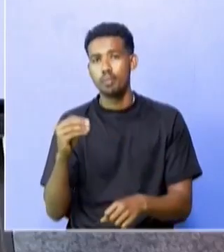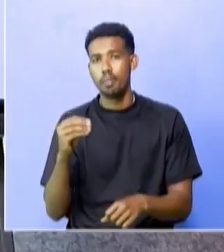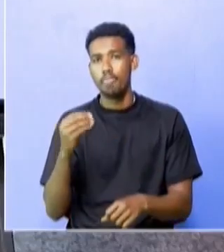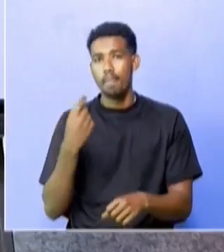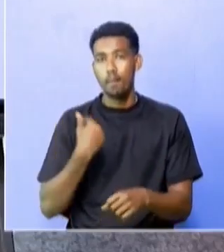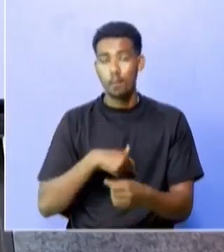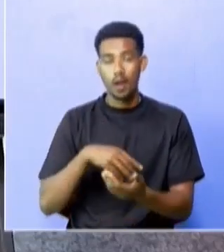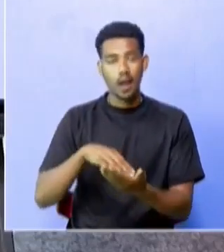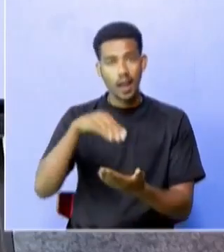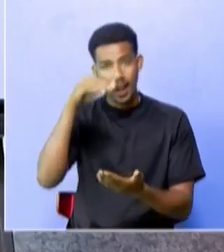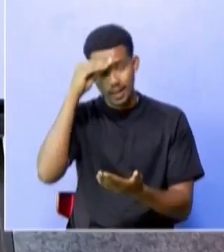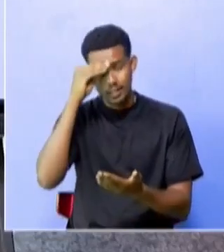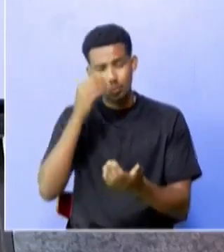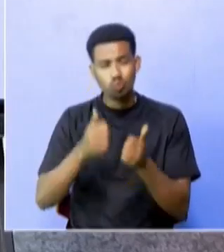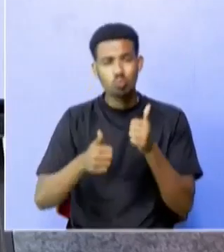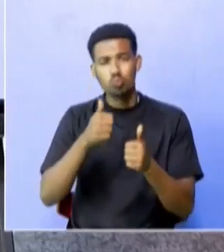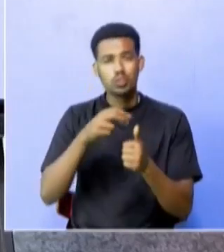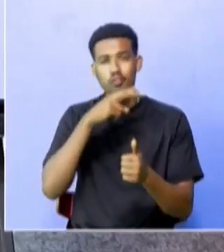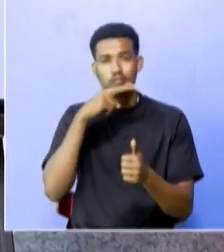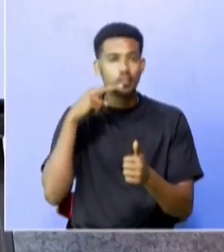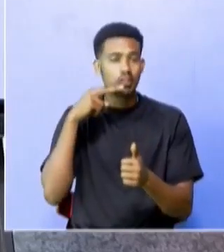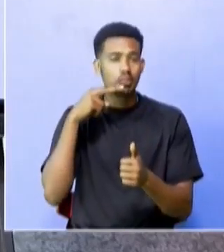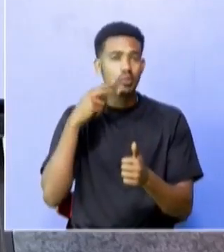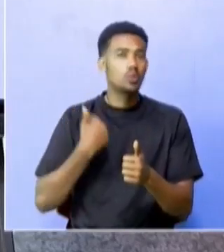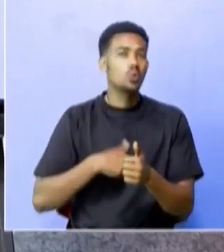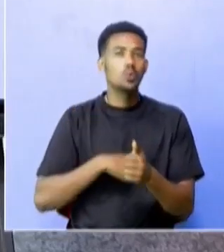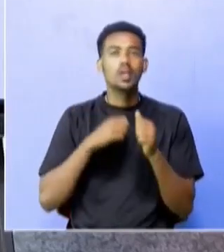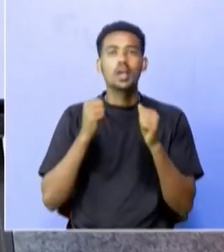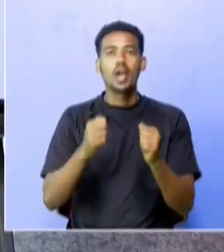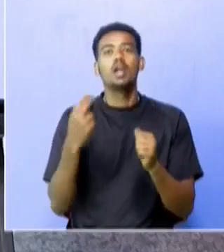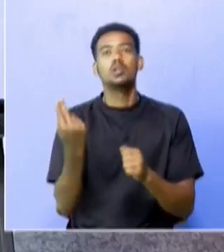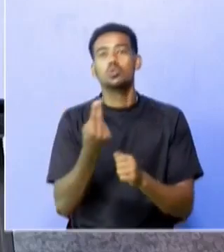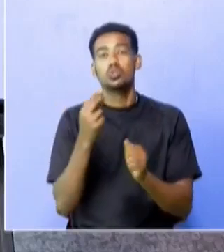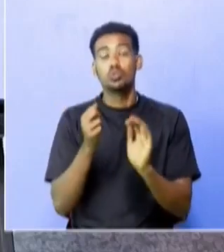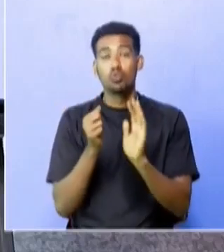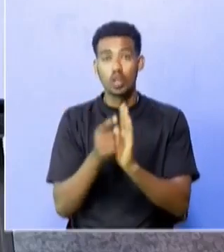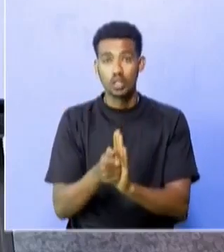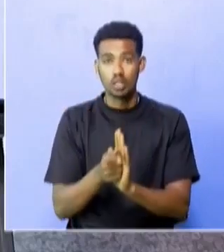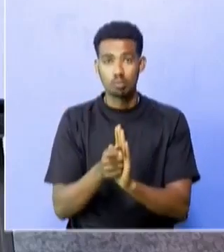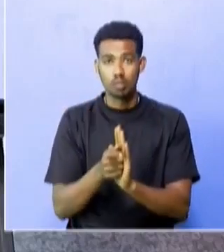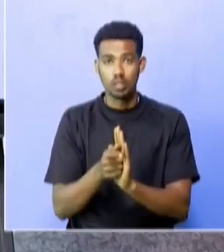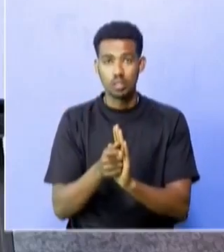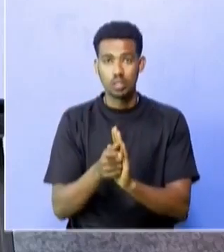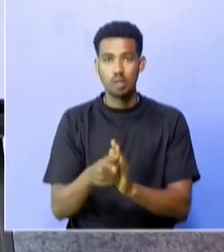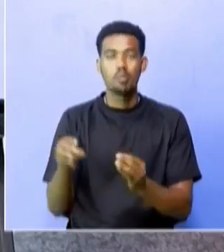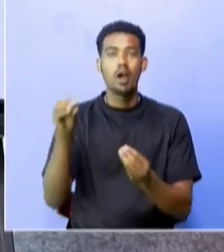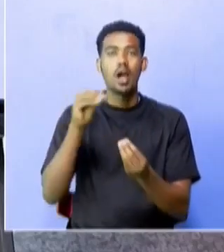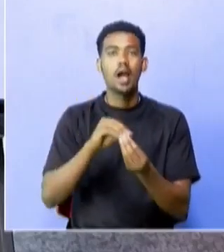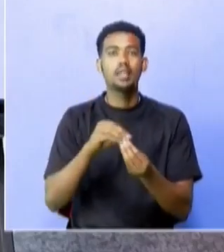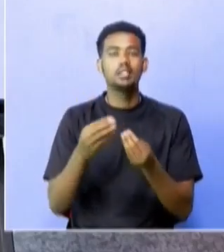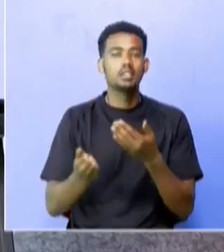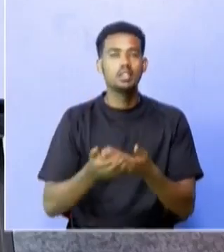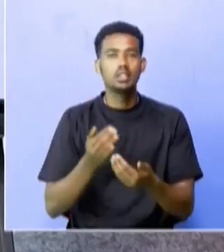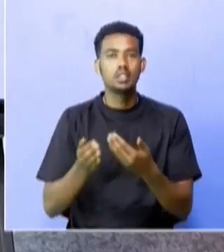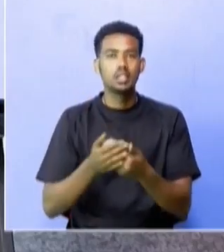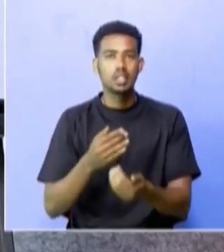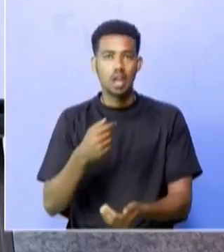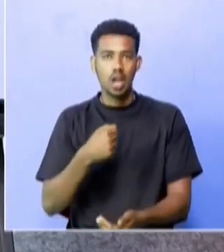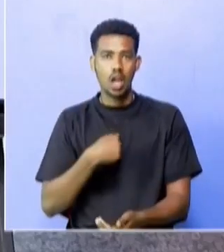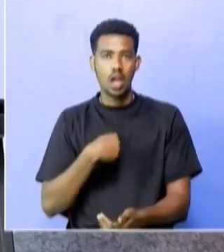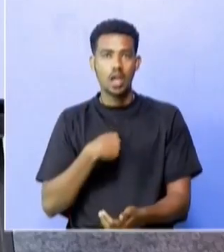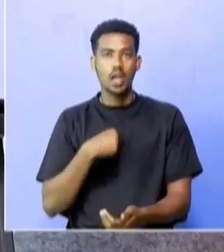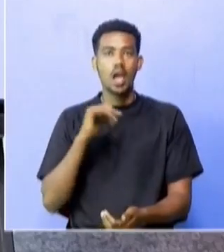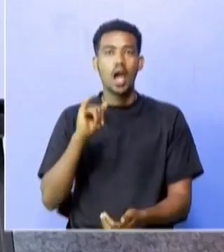will learn which kind of verbs we can use. For example, by adding easily